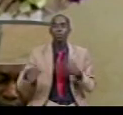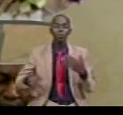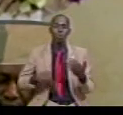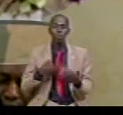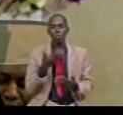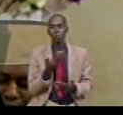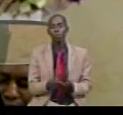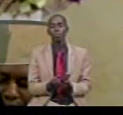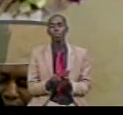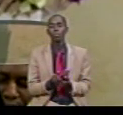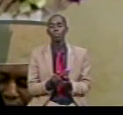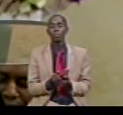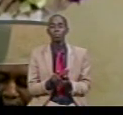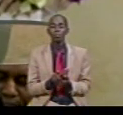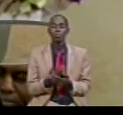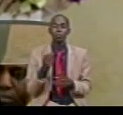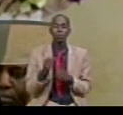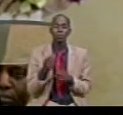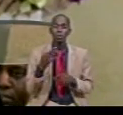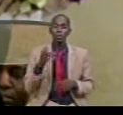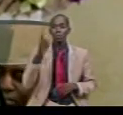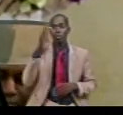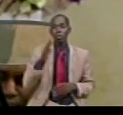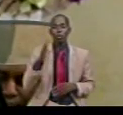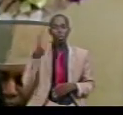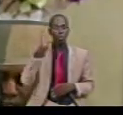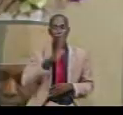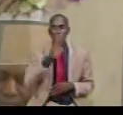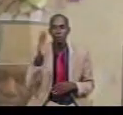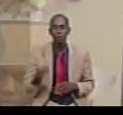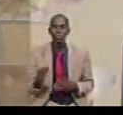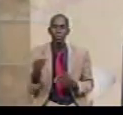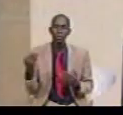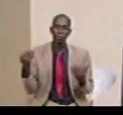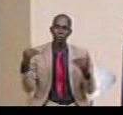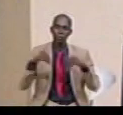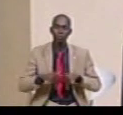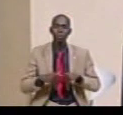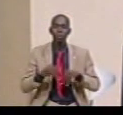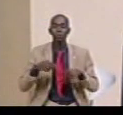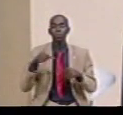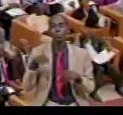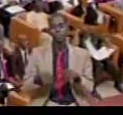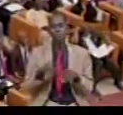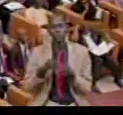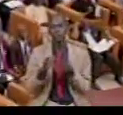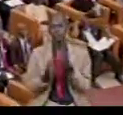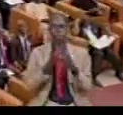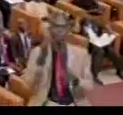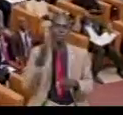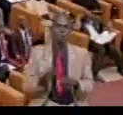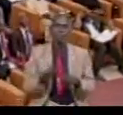God will never diminish in Jesus' name.